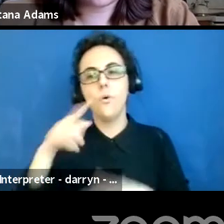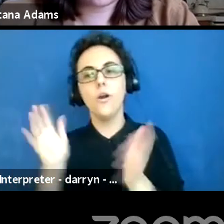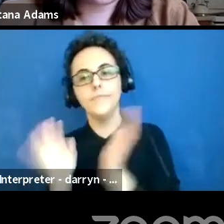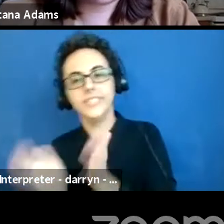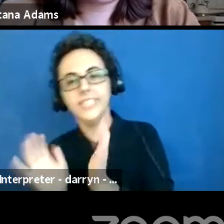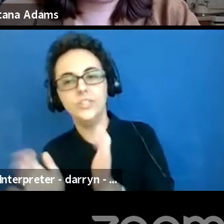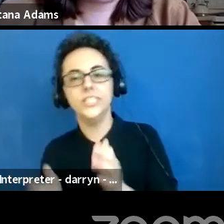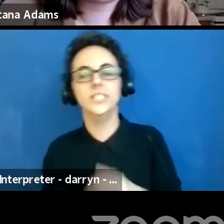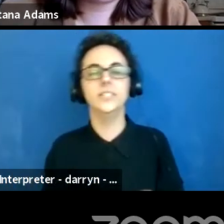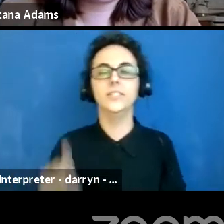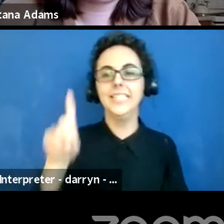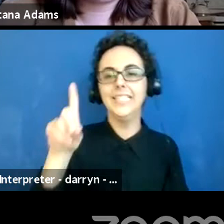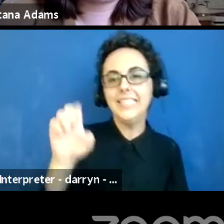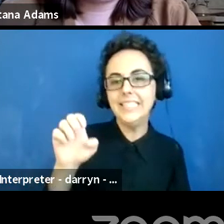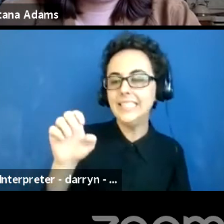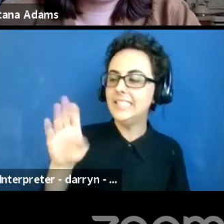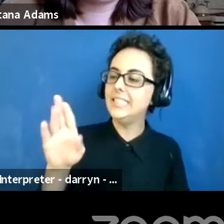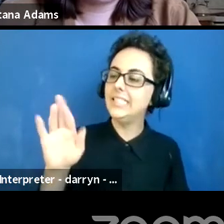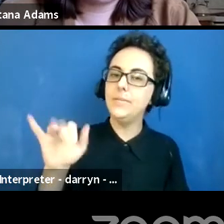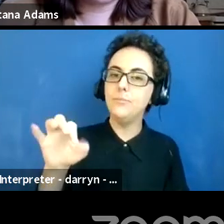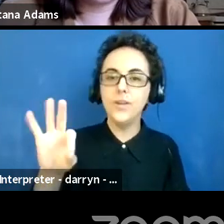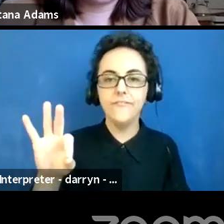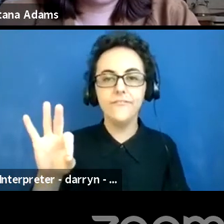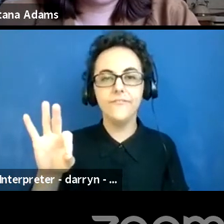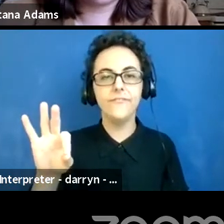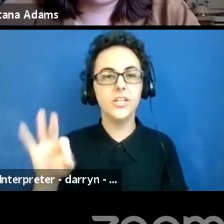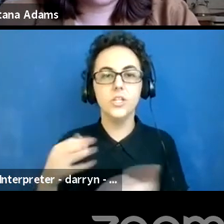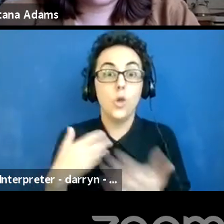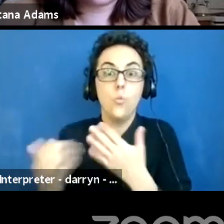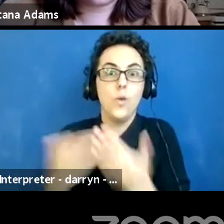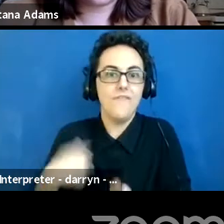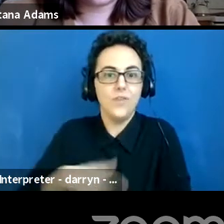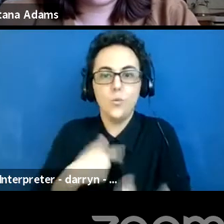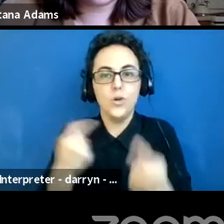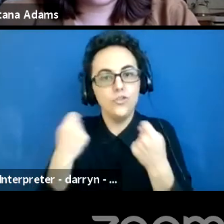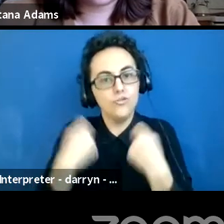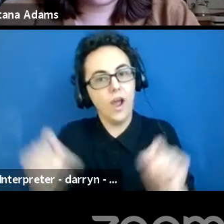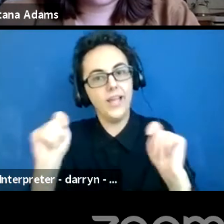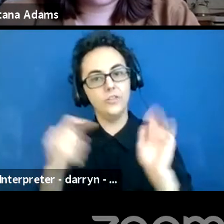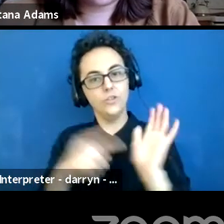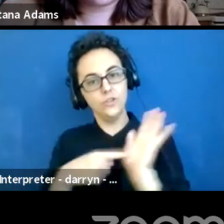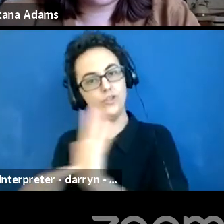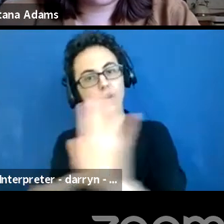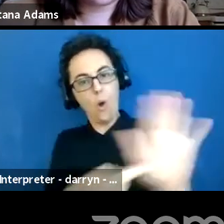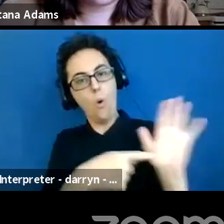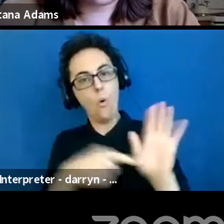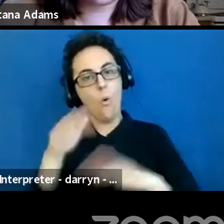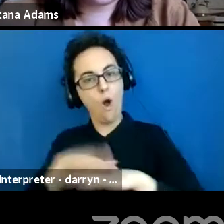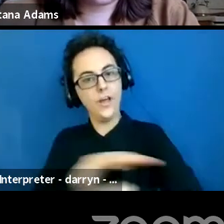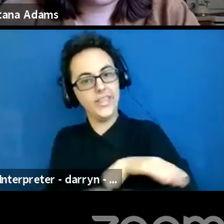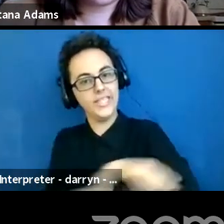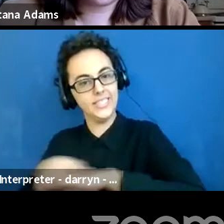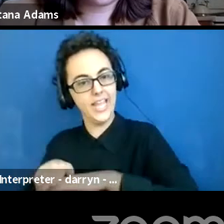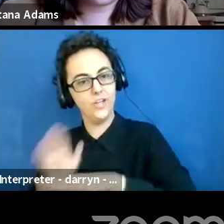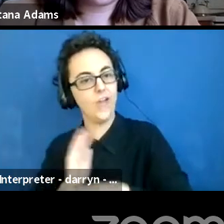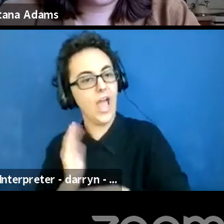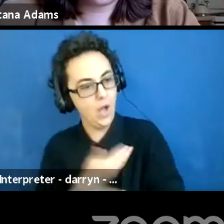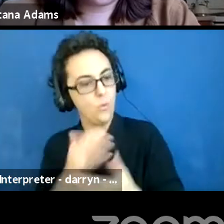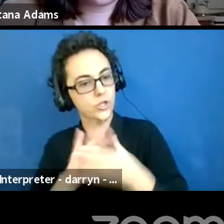whatever that we're trying to produce on this theater, like our stories, because it's not just like a Western,